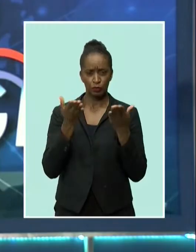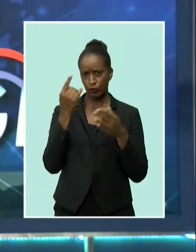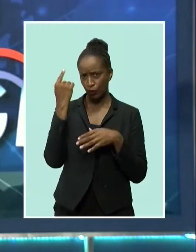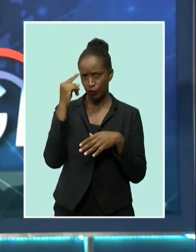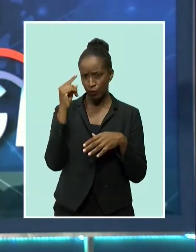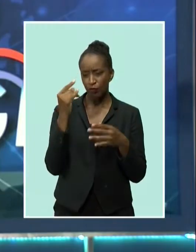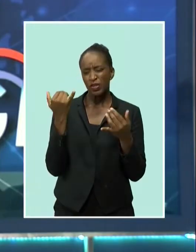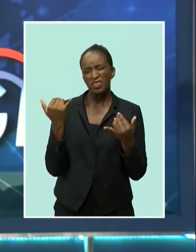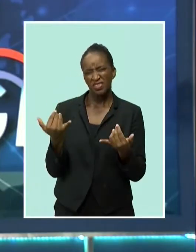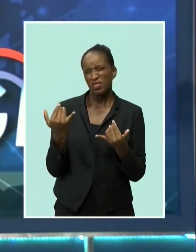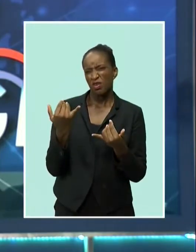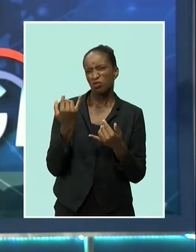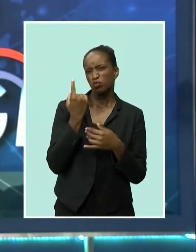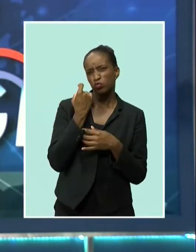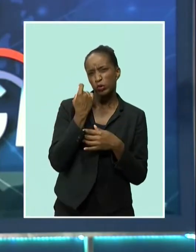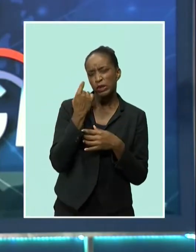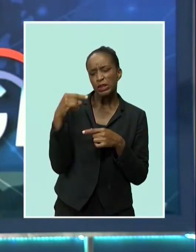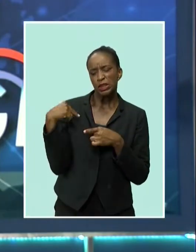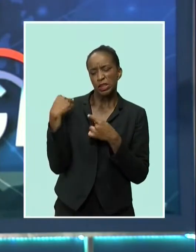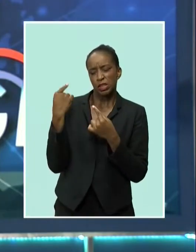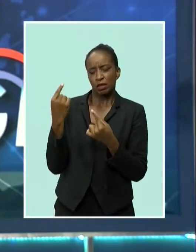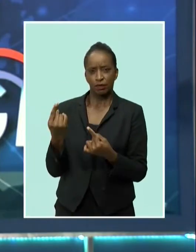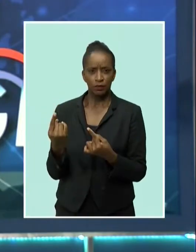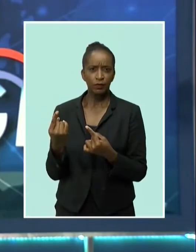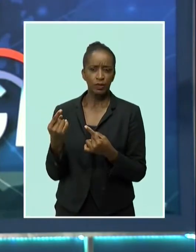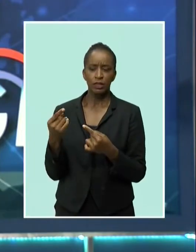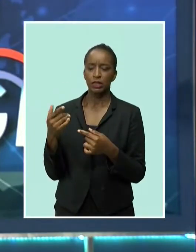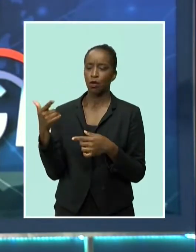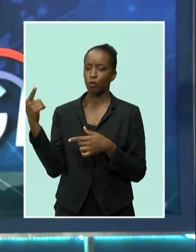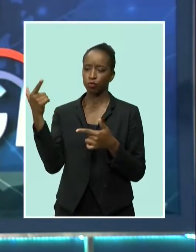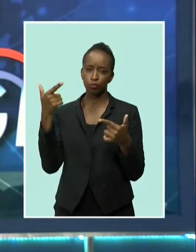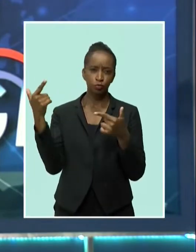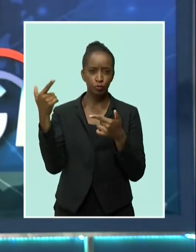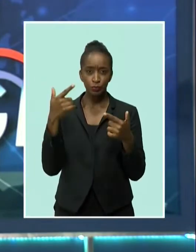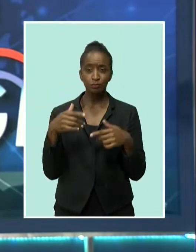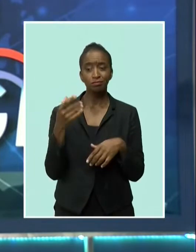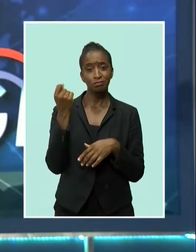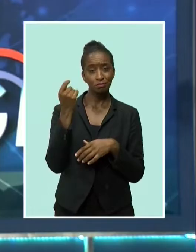that concern about the crime situation is not restricted to Barbados.